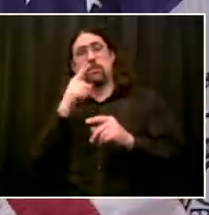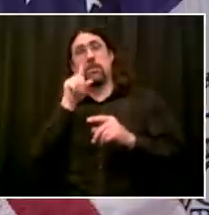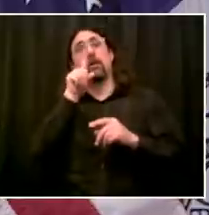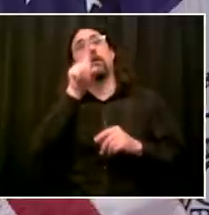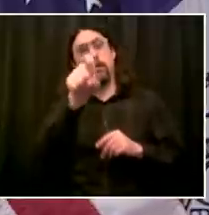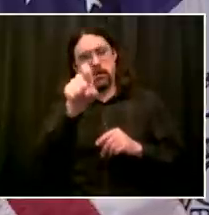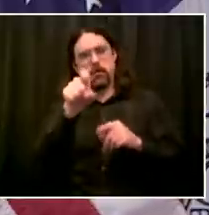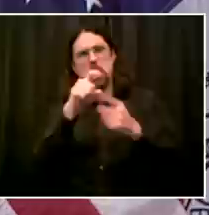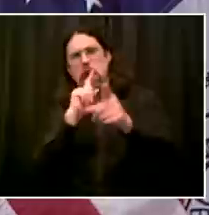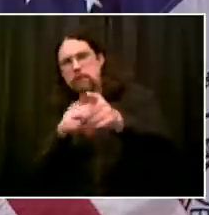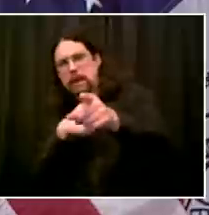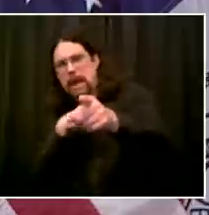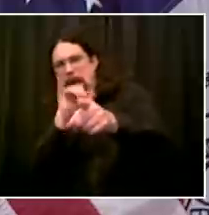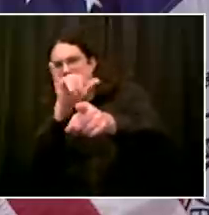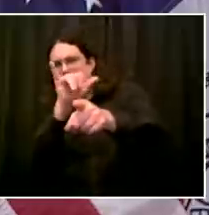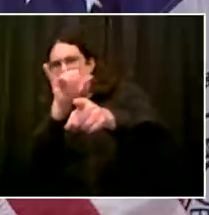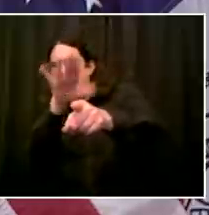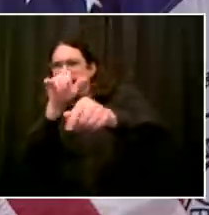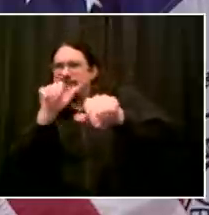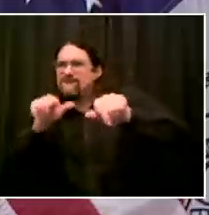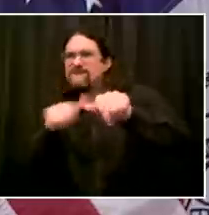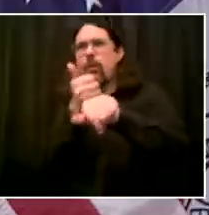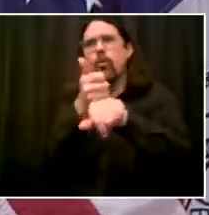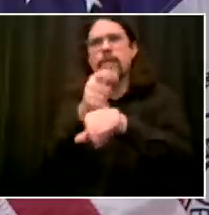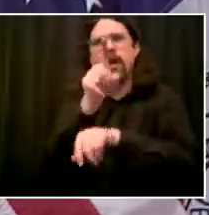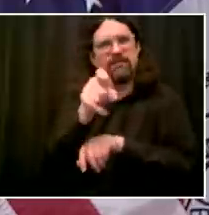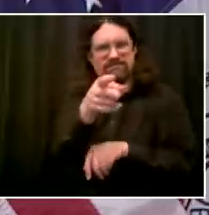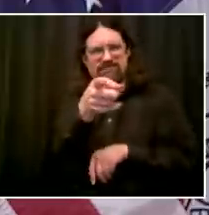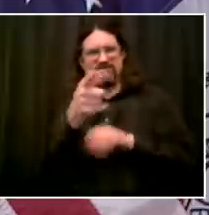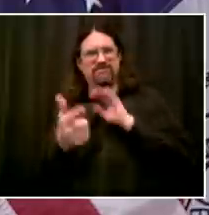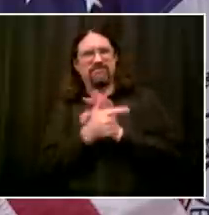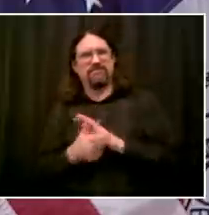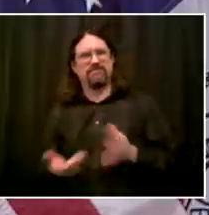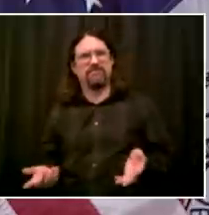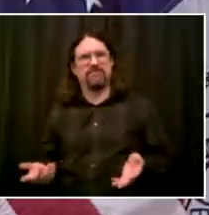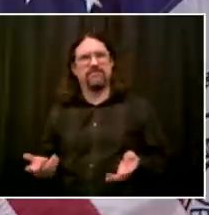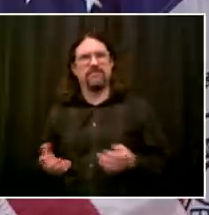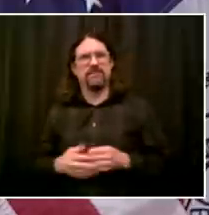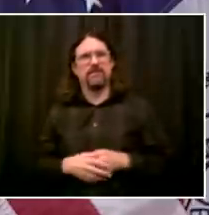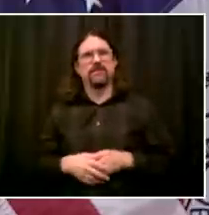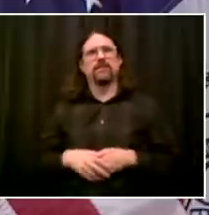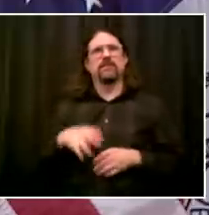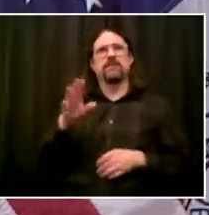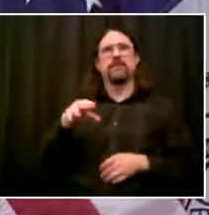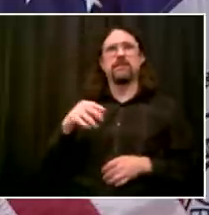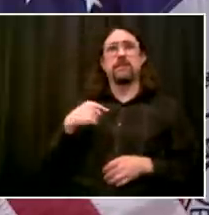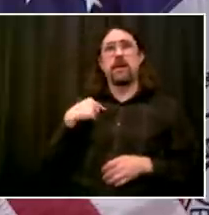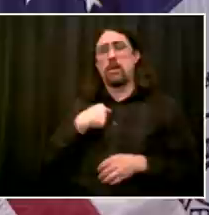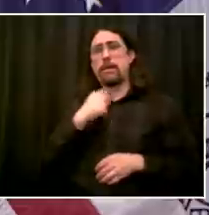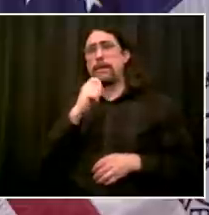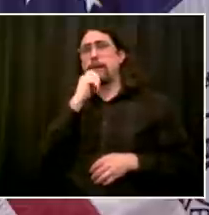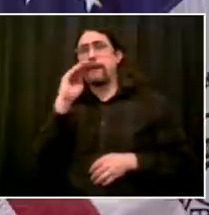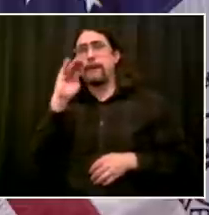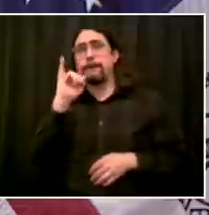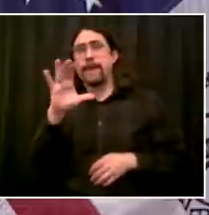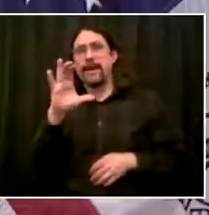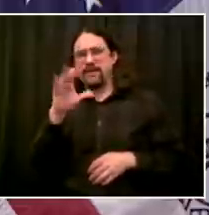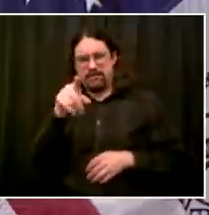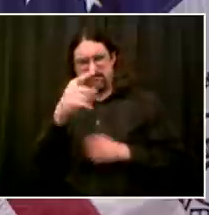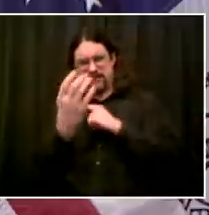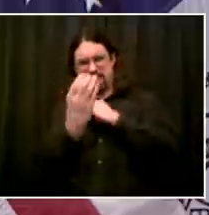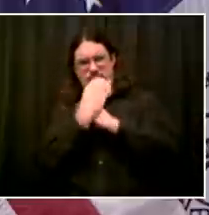productive way to conduct these news briefings from our point of view. We've had discussions with your press office about